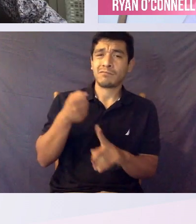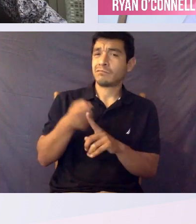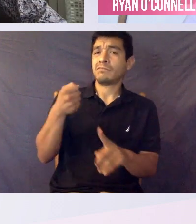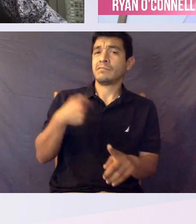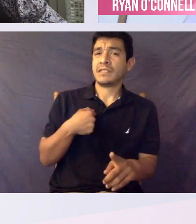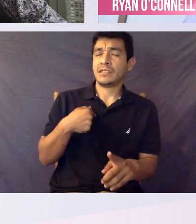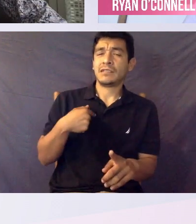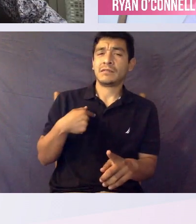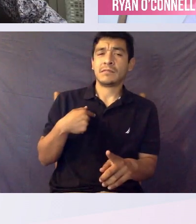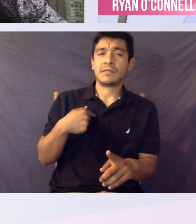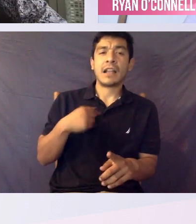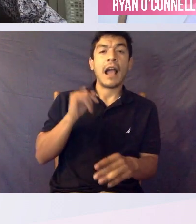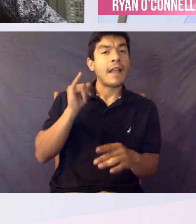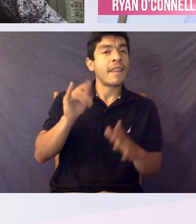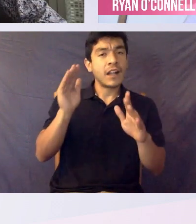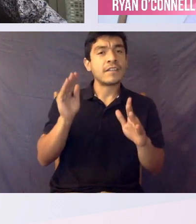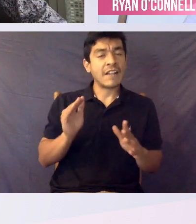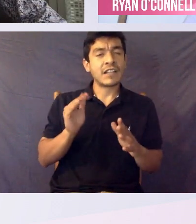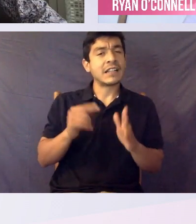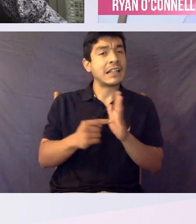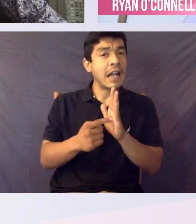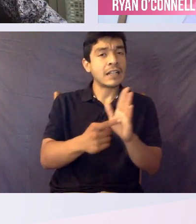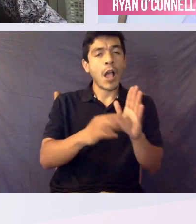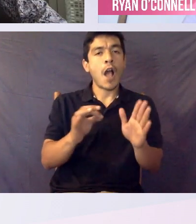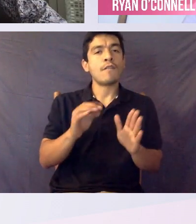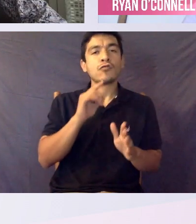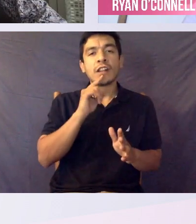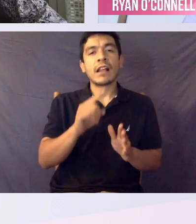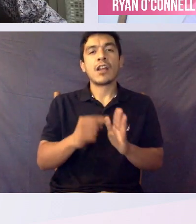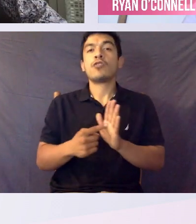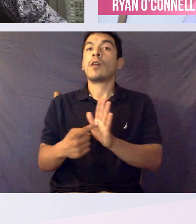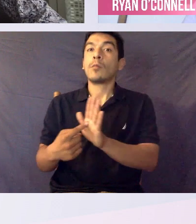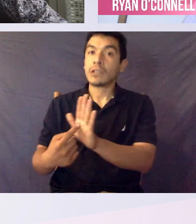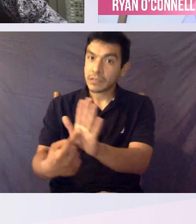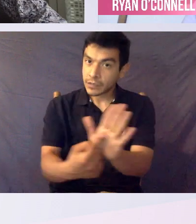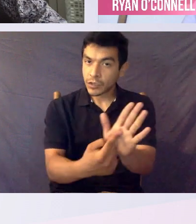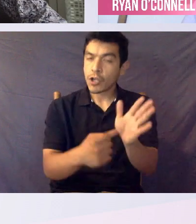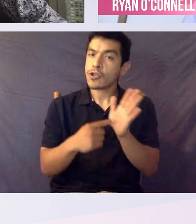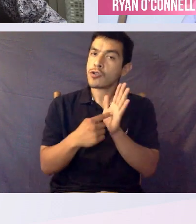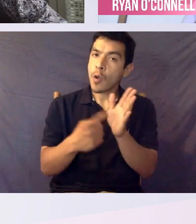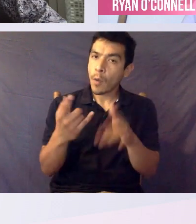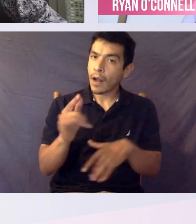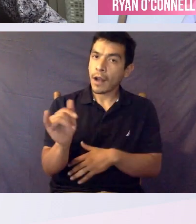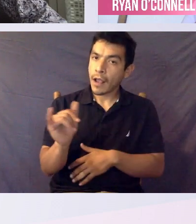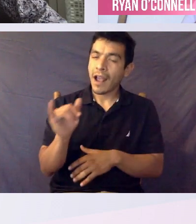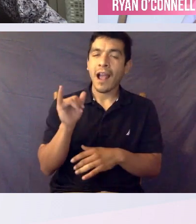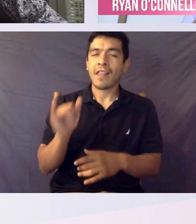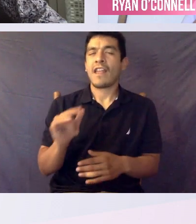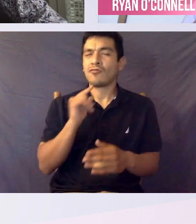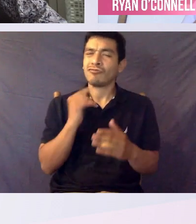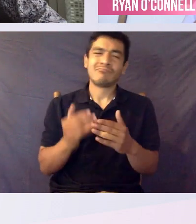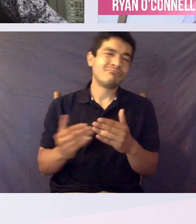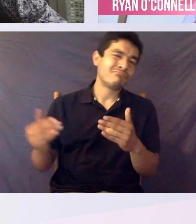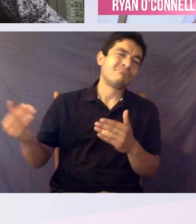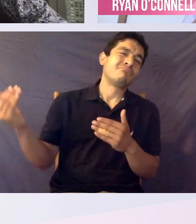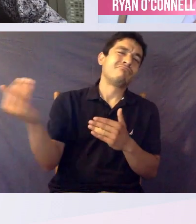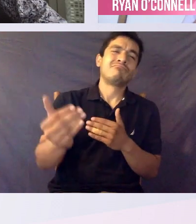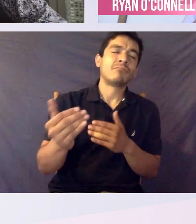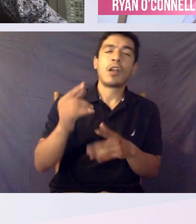is an excellent example of representation, right? Which goes far, far, far beyond